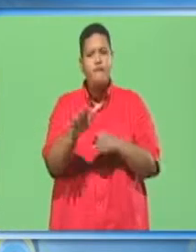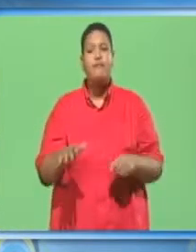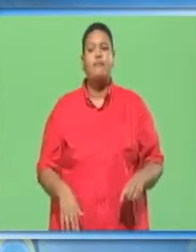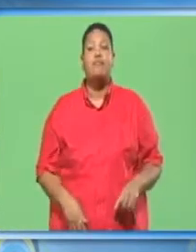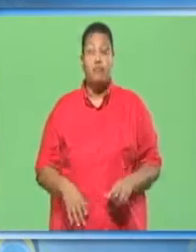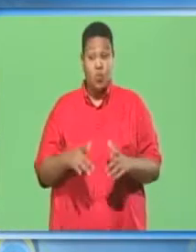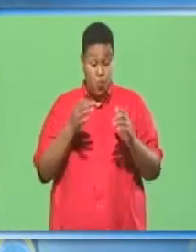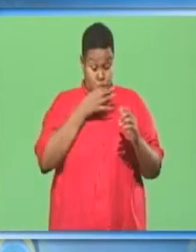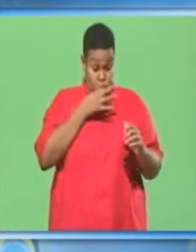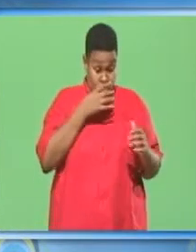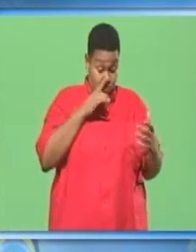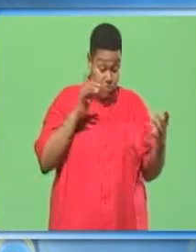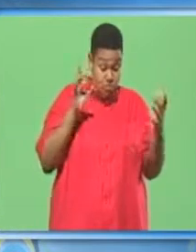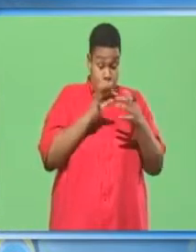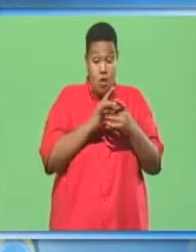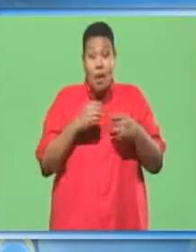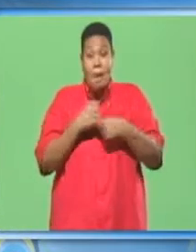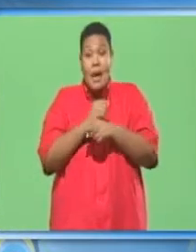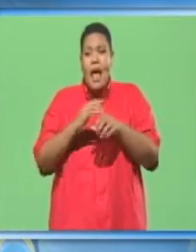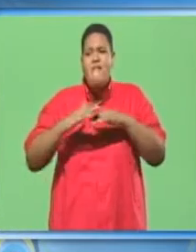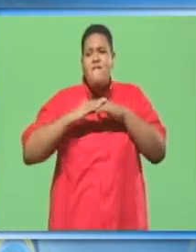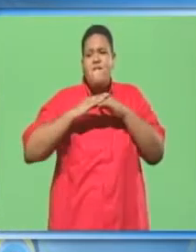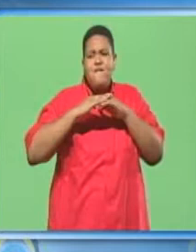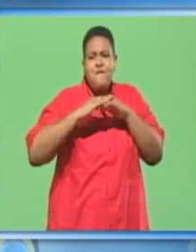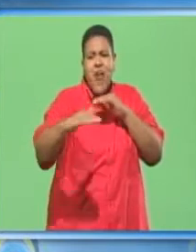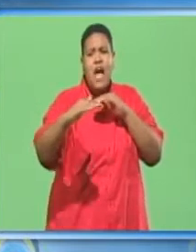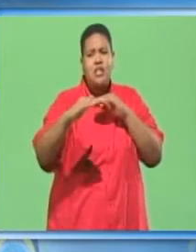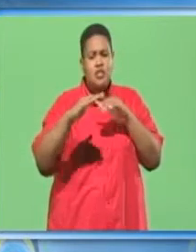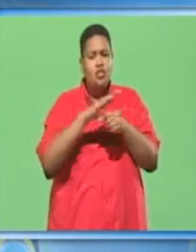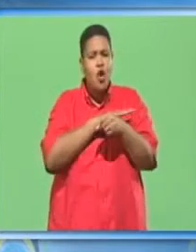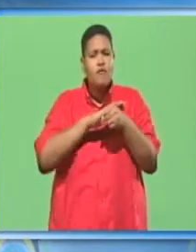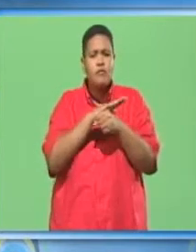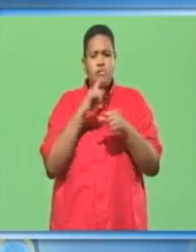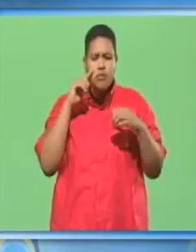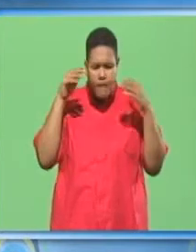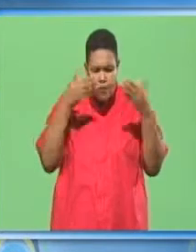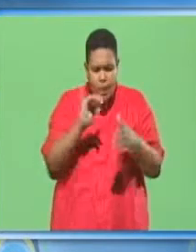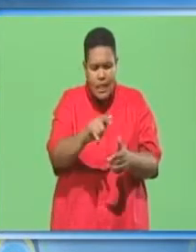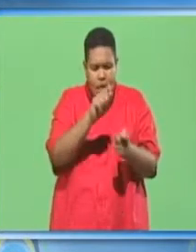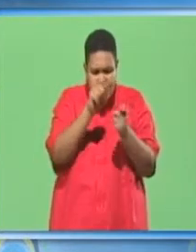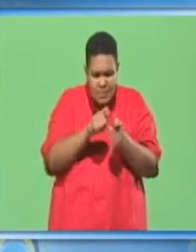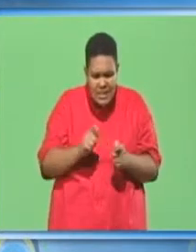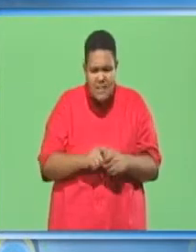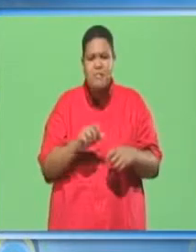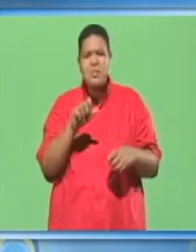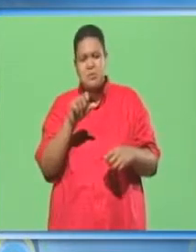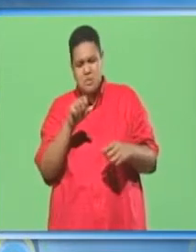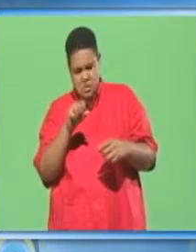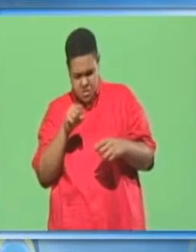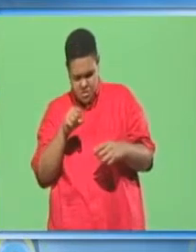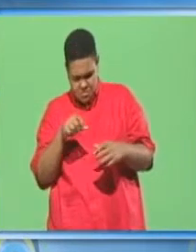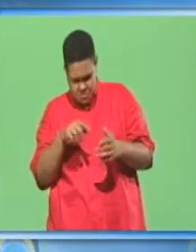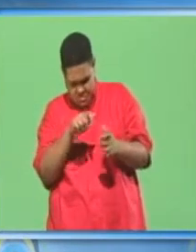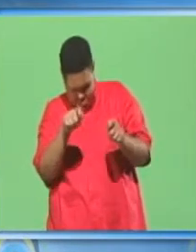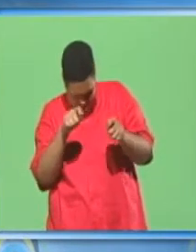As soon as the jointer makes a flat surface, concentrate on that spot on the outfeed table.